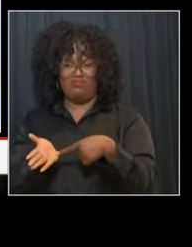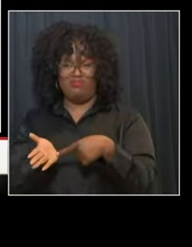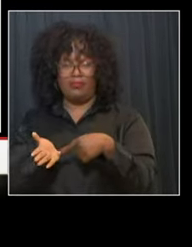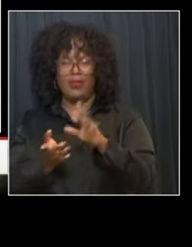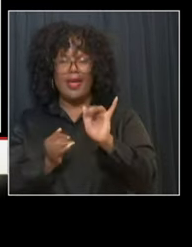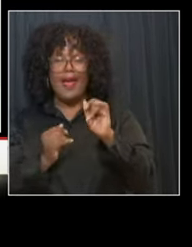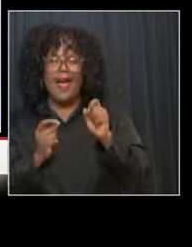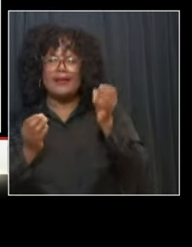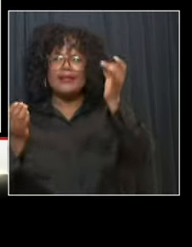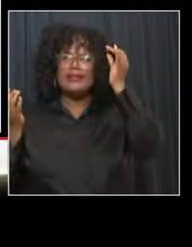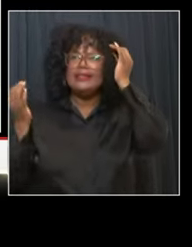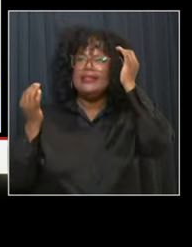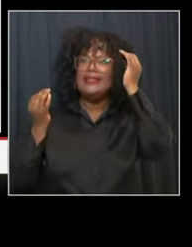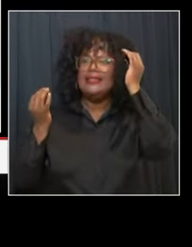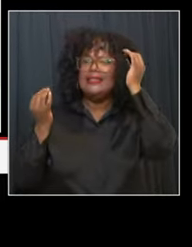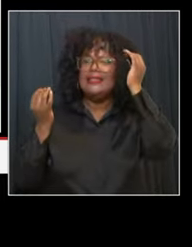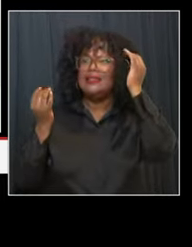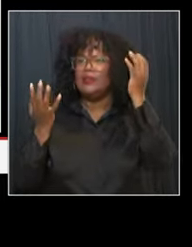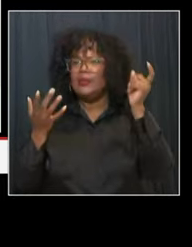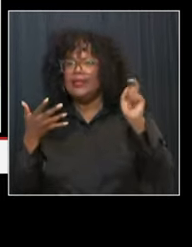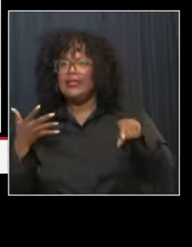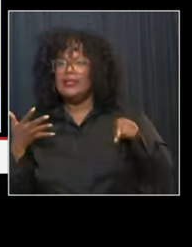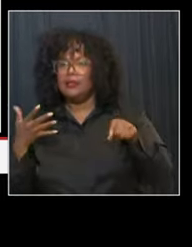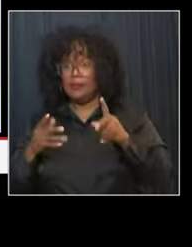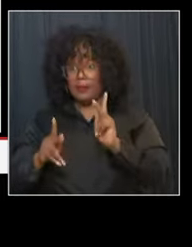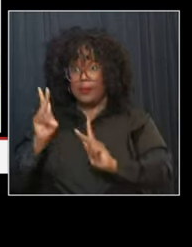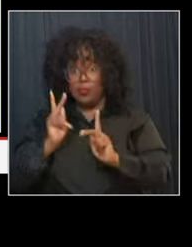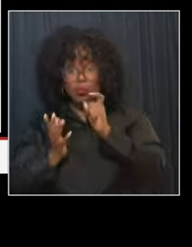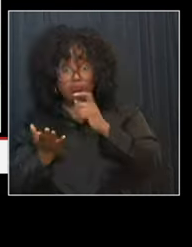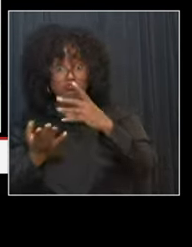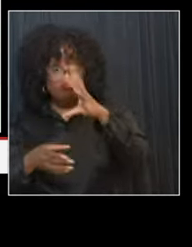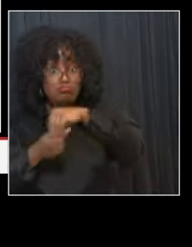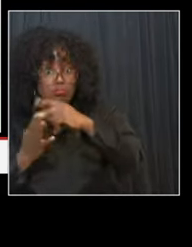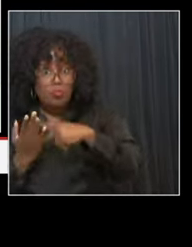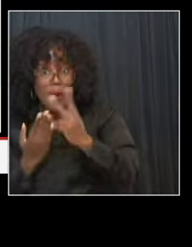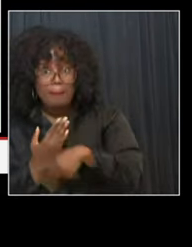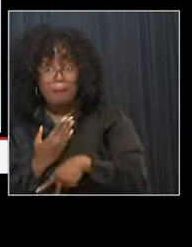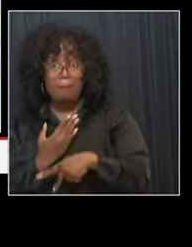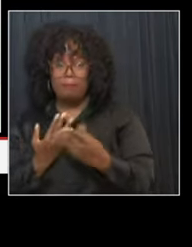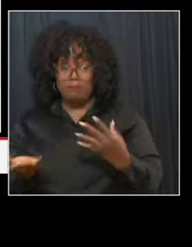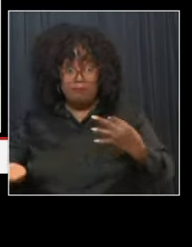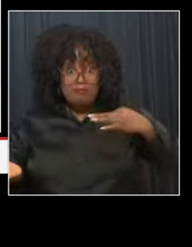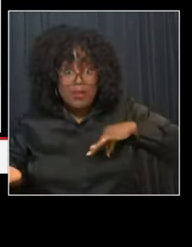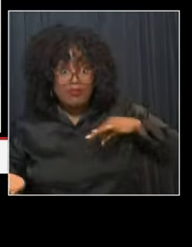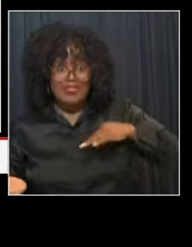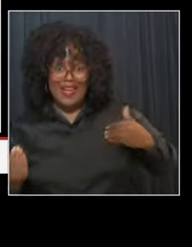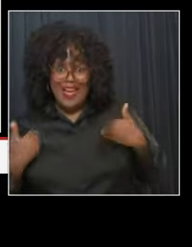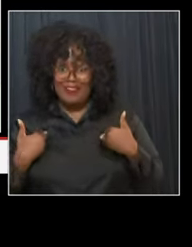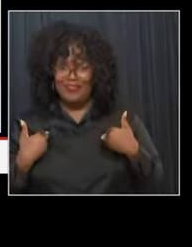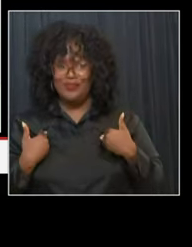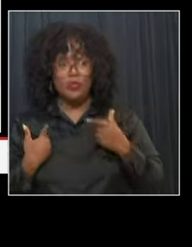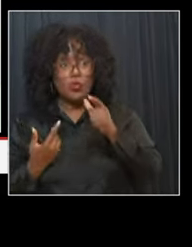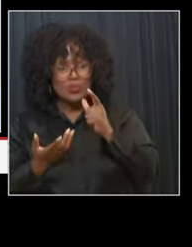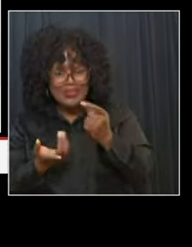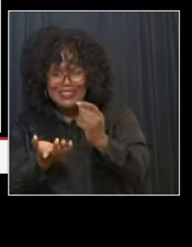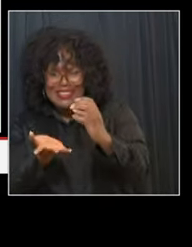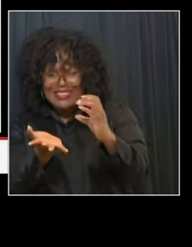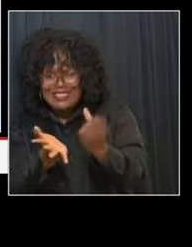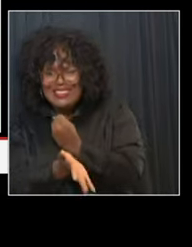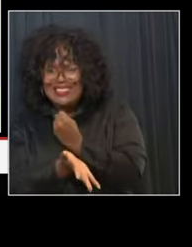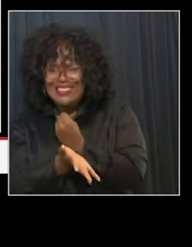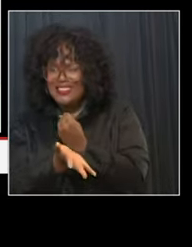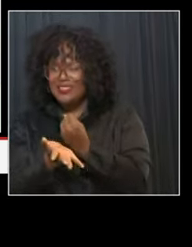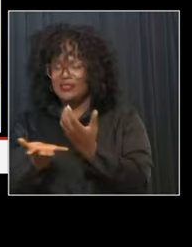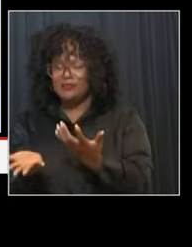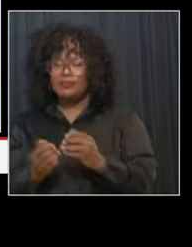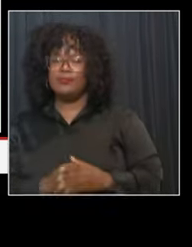in the program. Two, you have to look at the scope of the benefits and how frequently they are being used. And then you have to look at the price we pay providers.